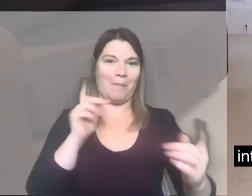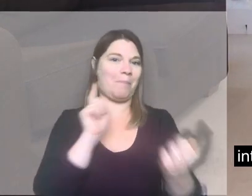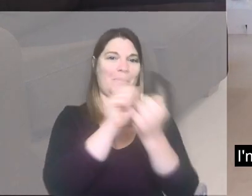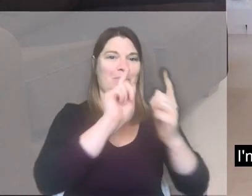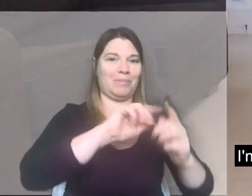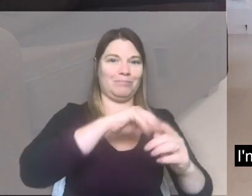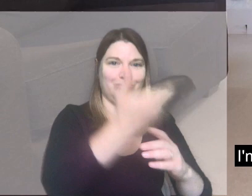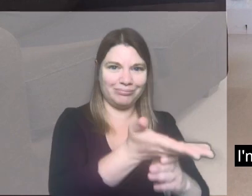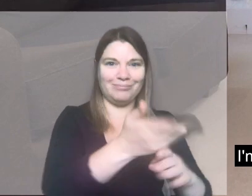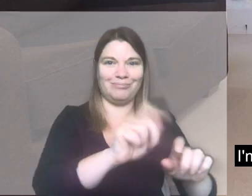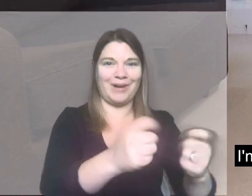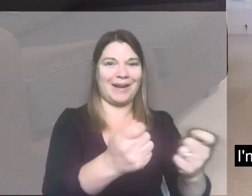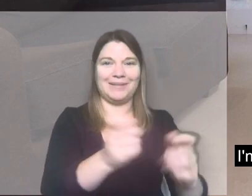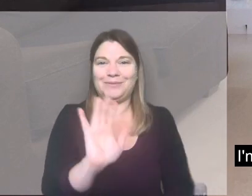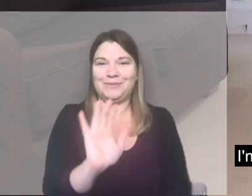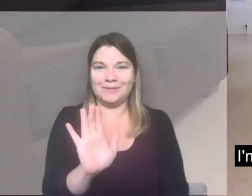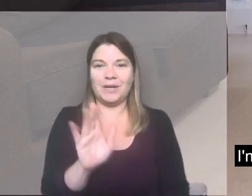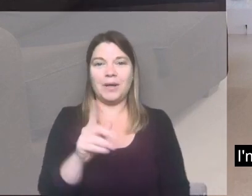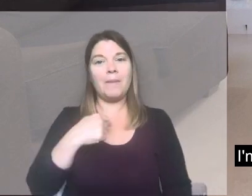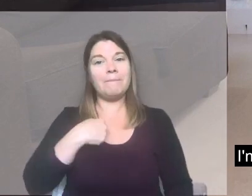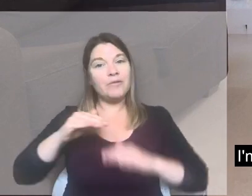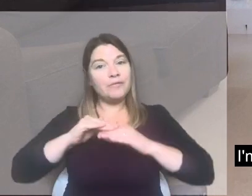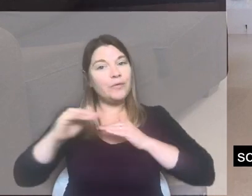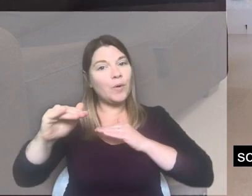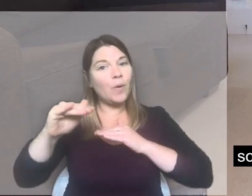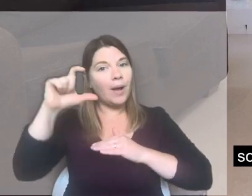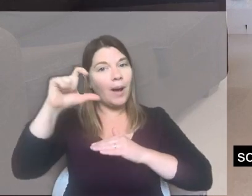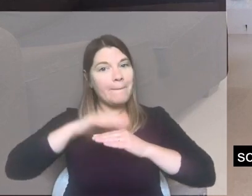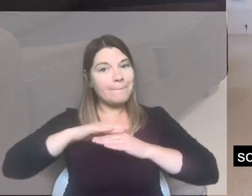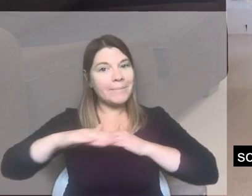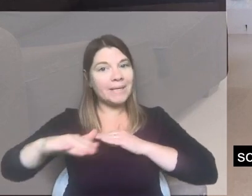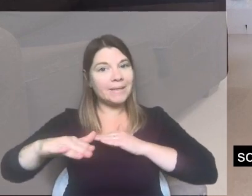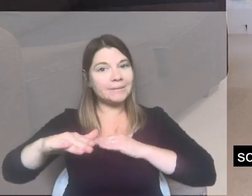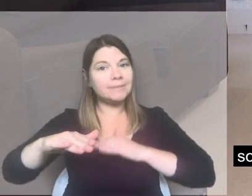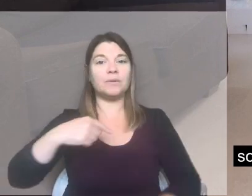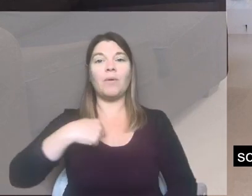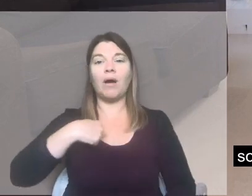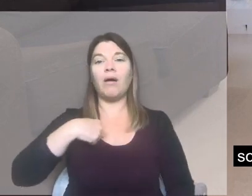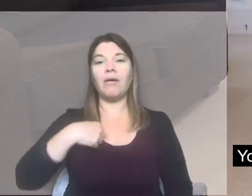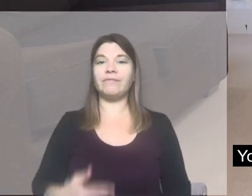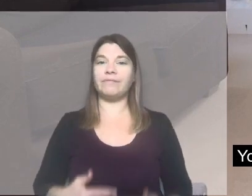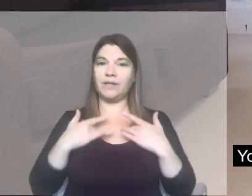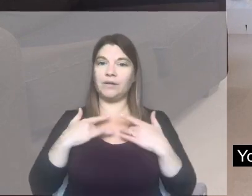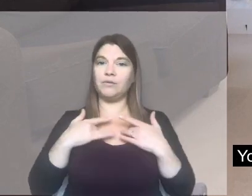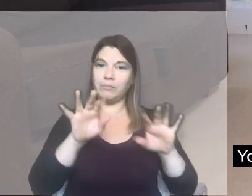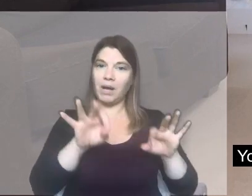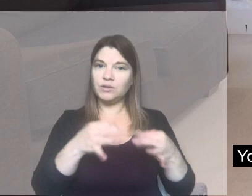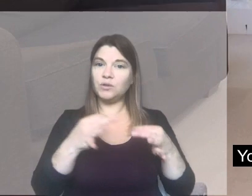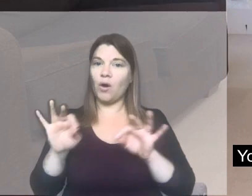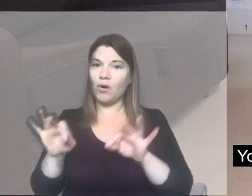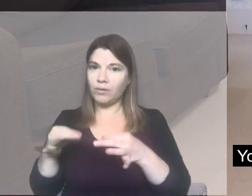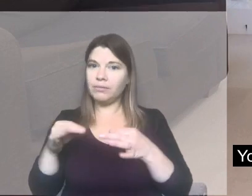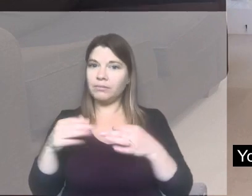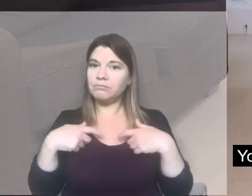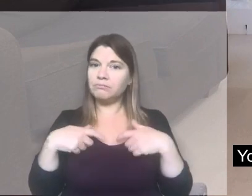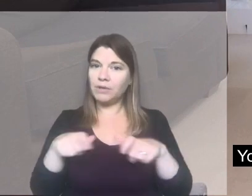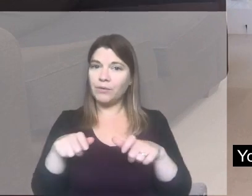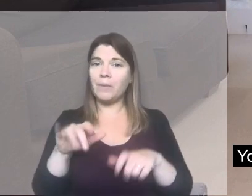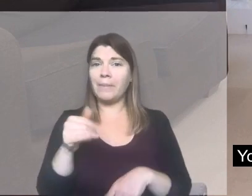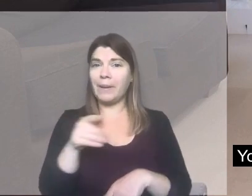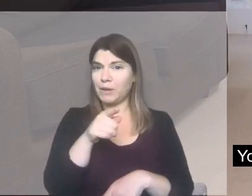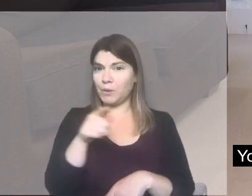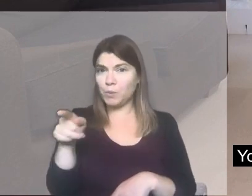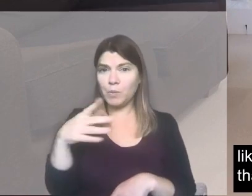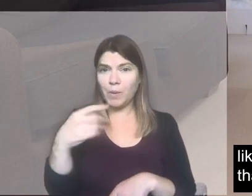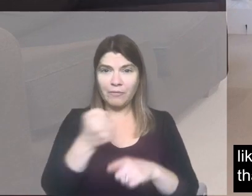I'm dancing on a carpeted floor, so I've decided to keep my socks on. You might be on a floor